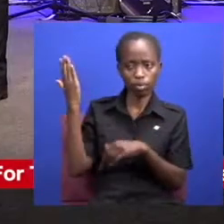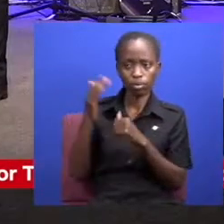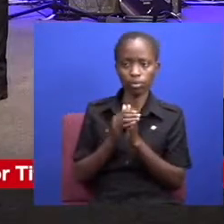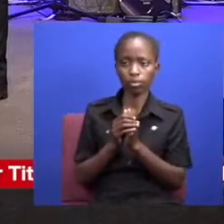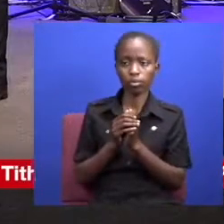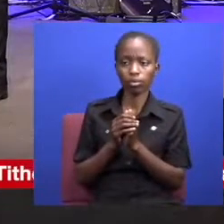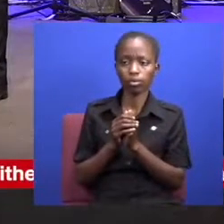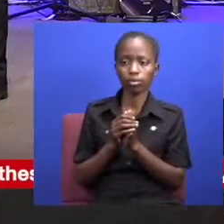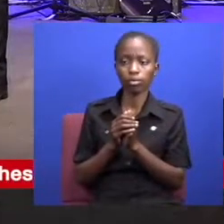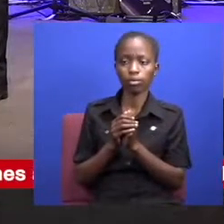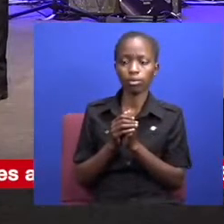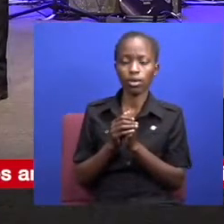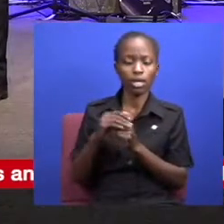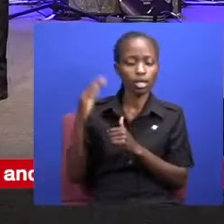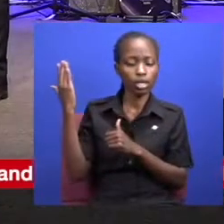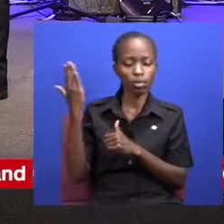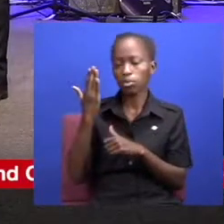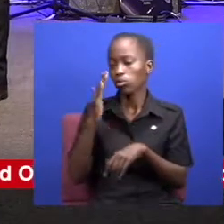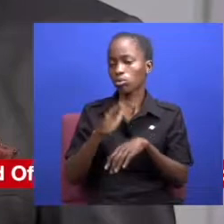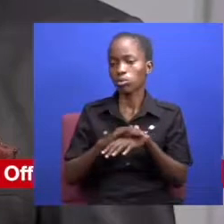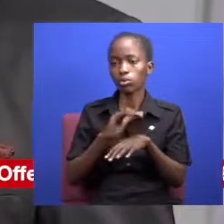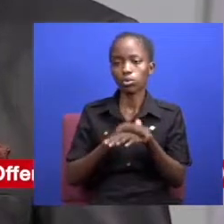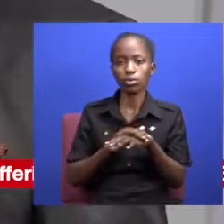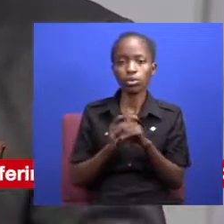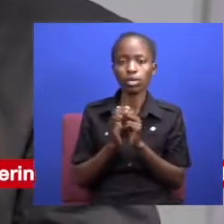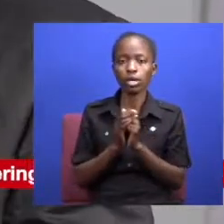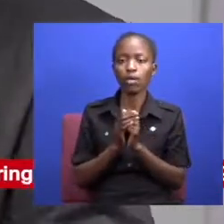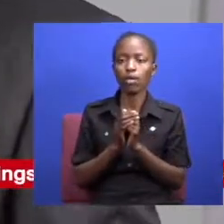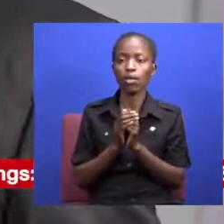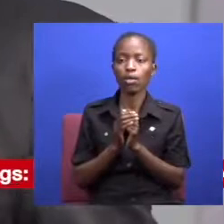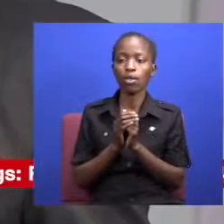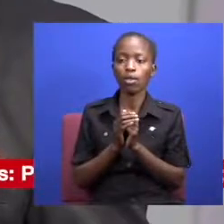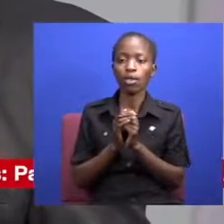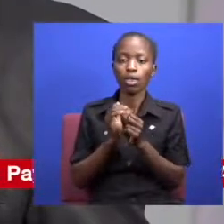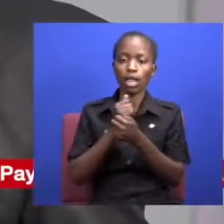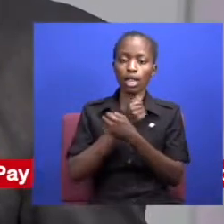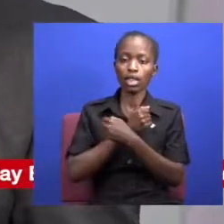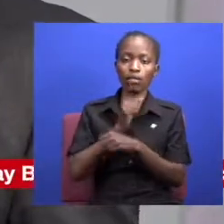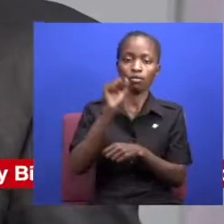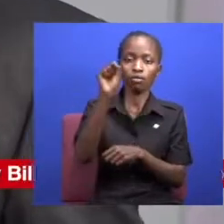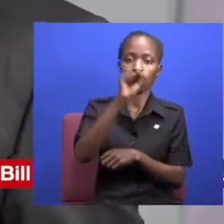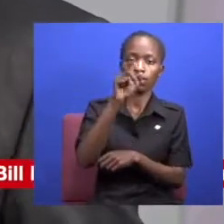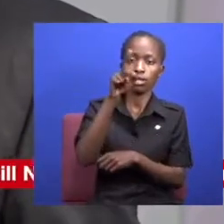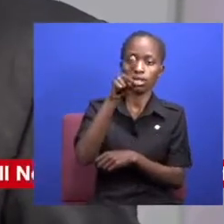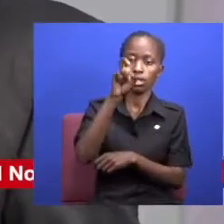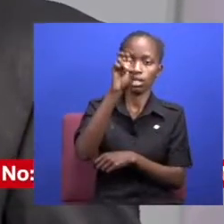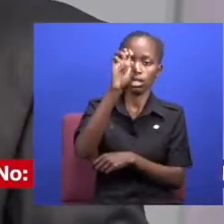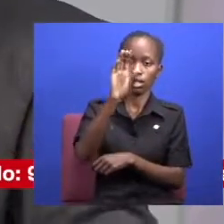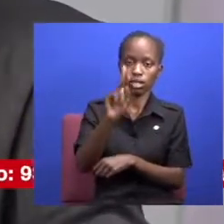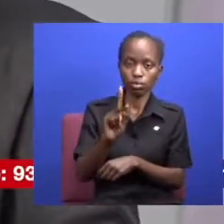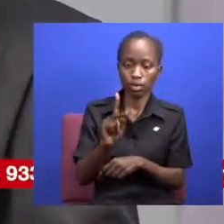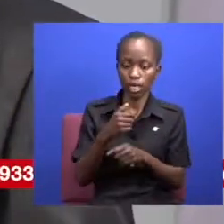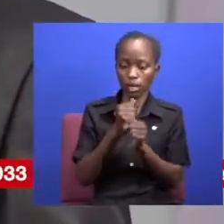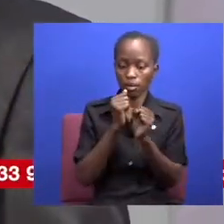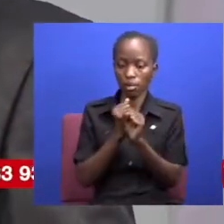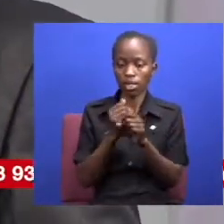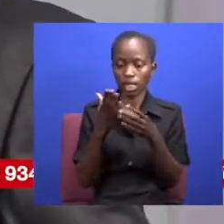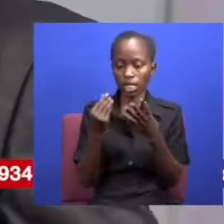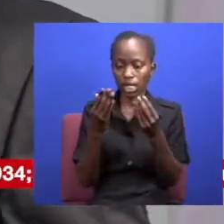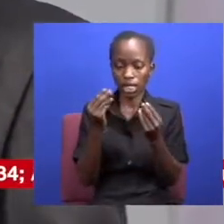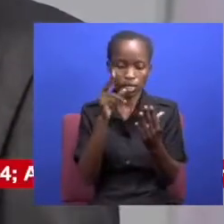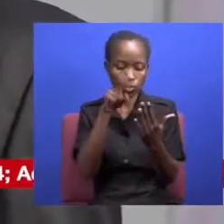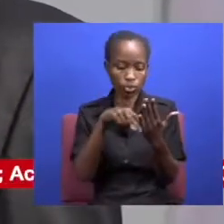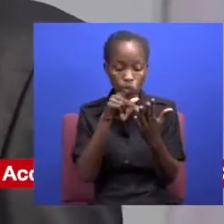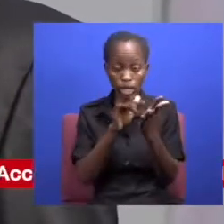sermon? It was such a rich message, a great reminder, but I really like the acronym SPEC. Makes it very, very easy